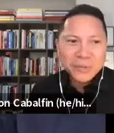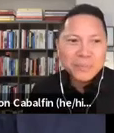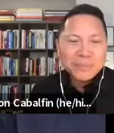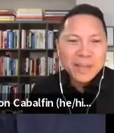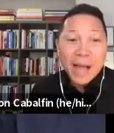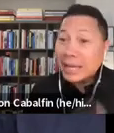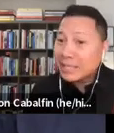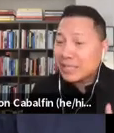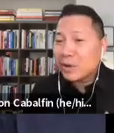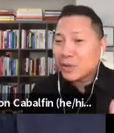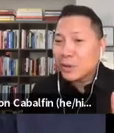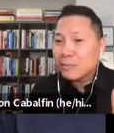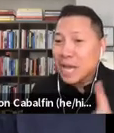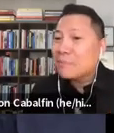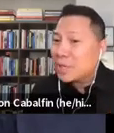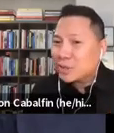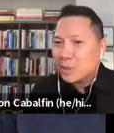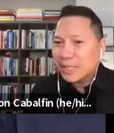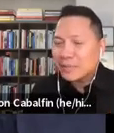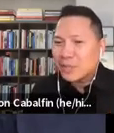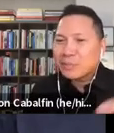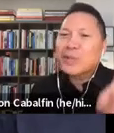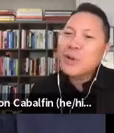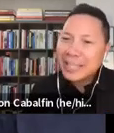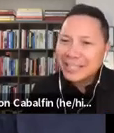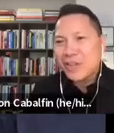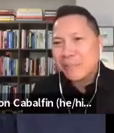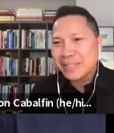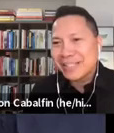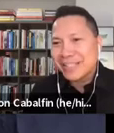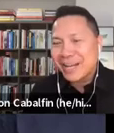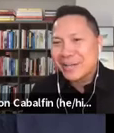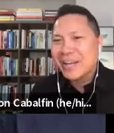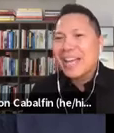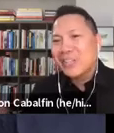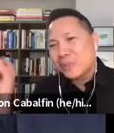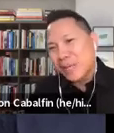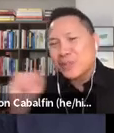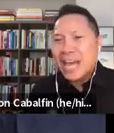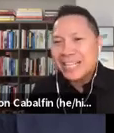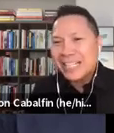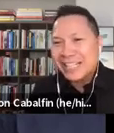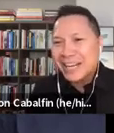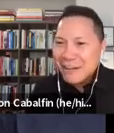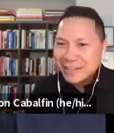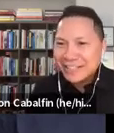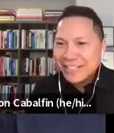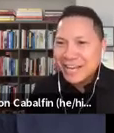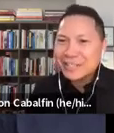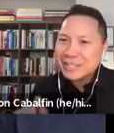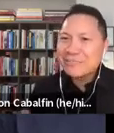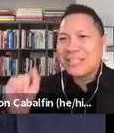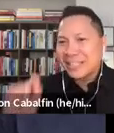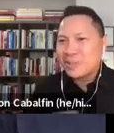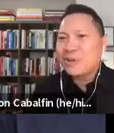textbooks. And this is also beyond mere tokenism. Just because you added a Japanese designer and just because you added, let's say, an African